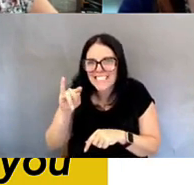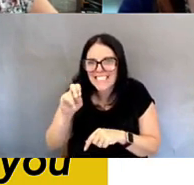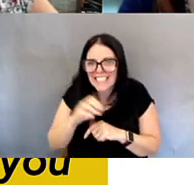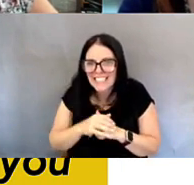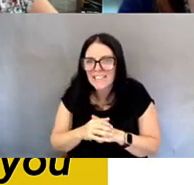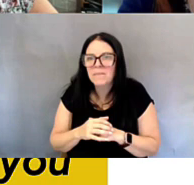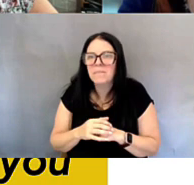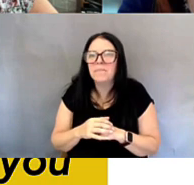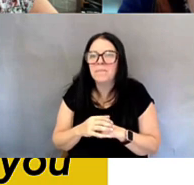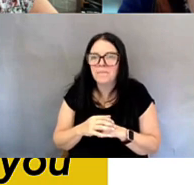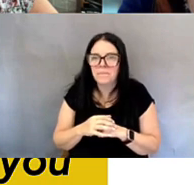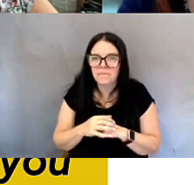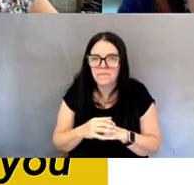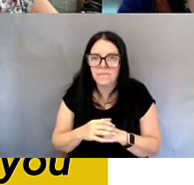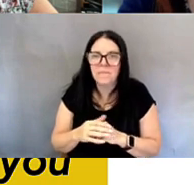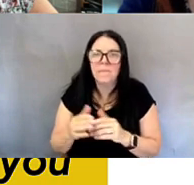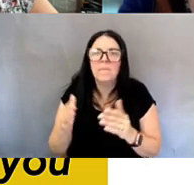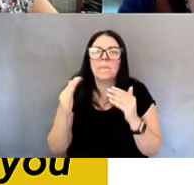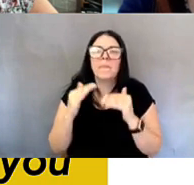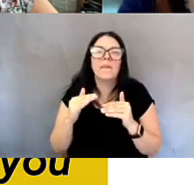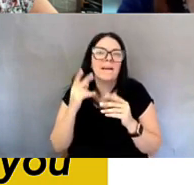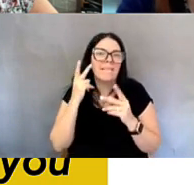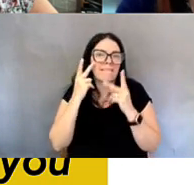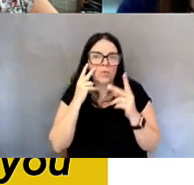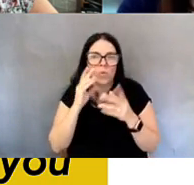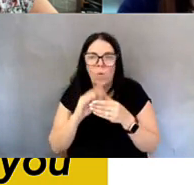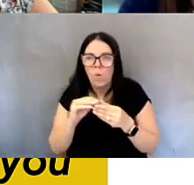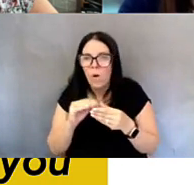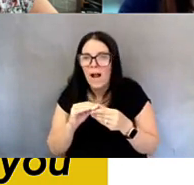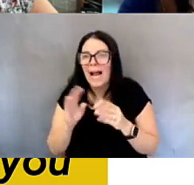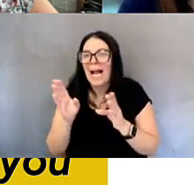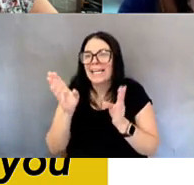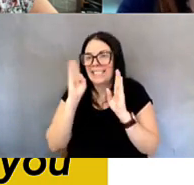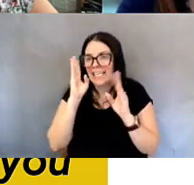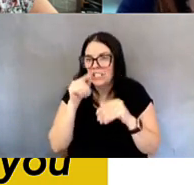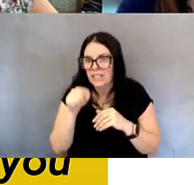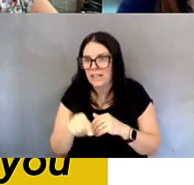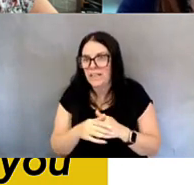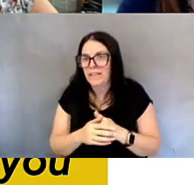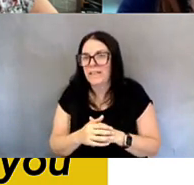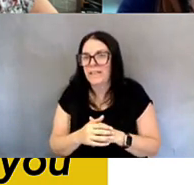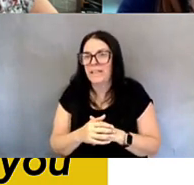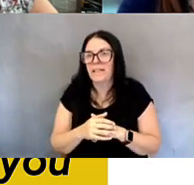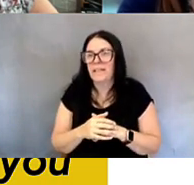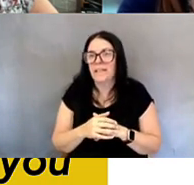engaged. Visual, oral participation, attention is there.